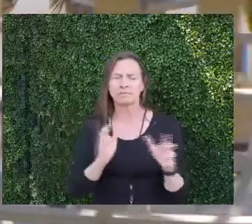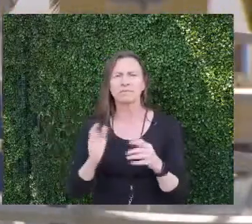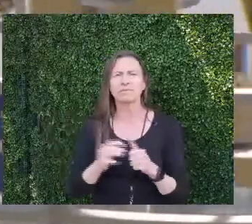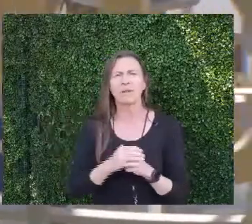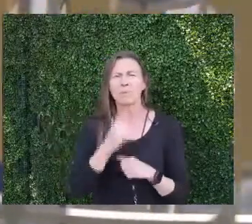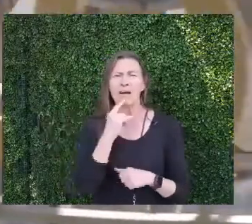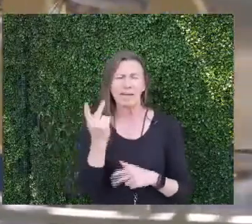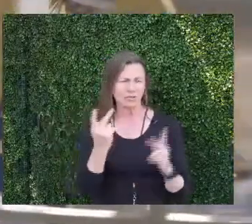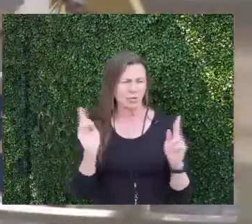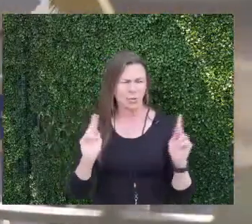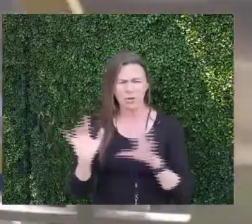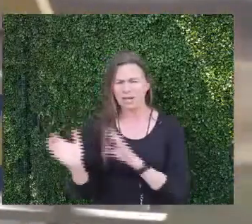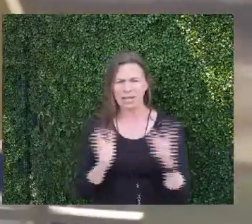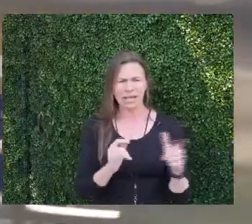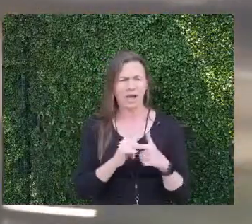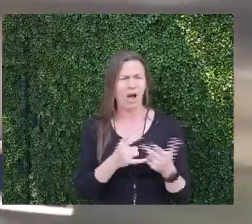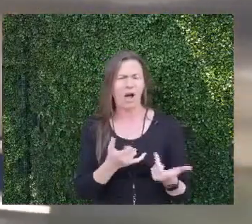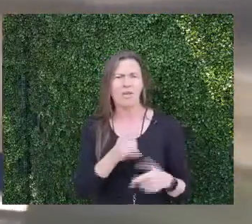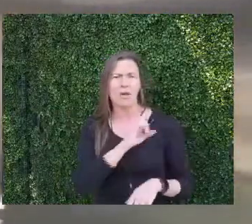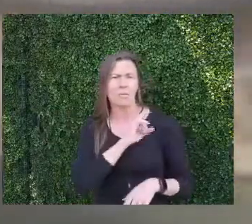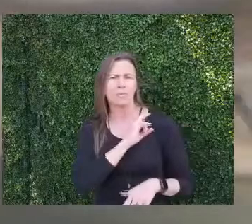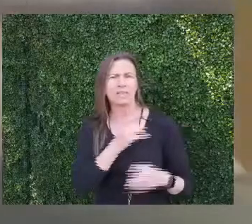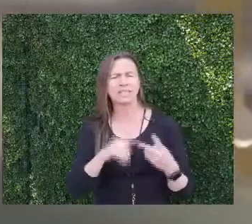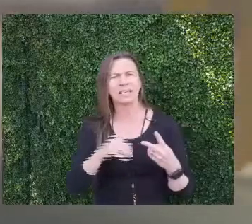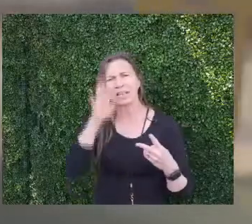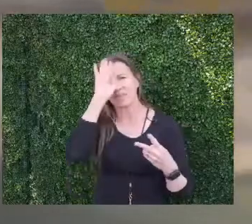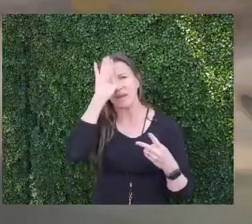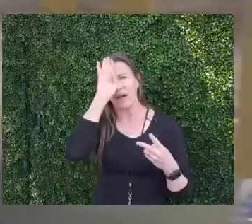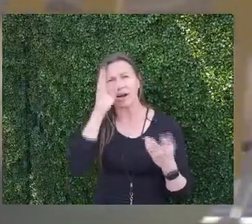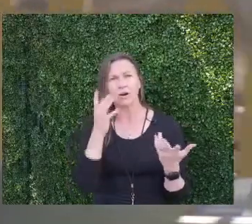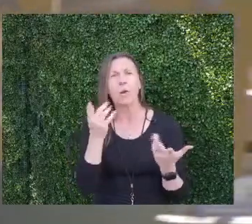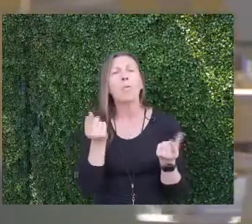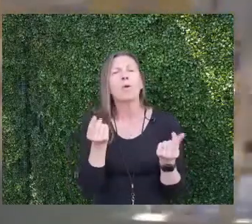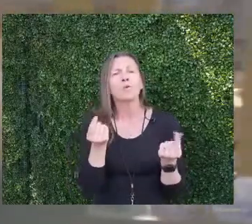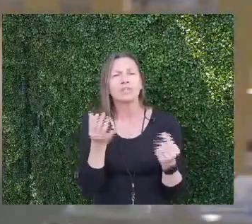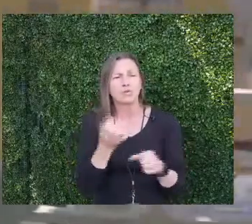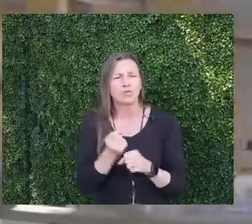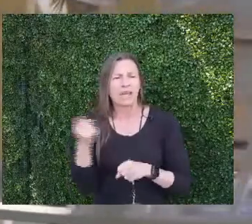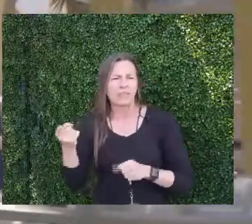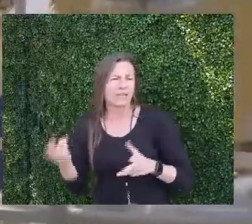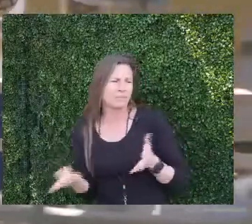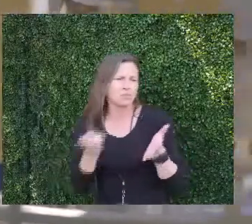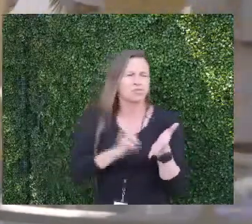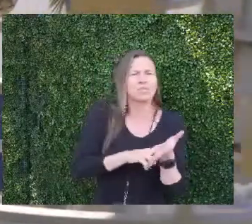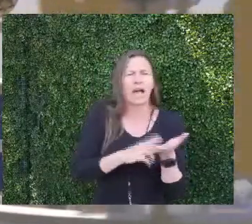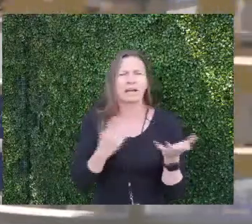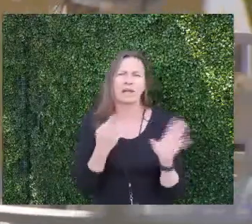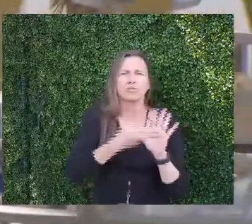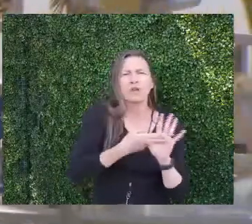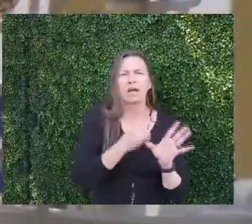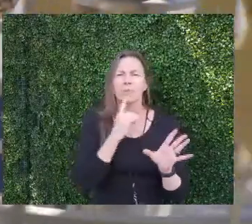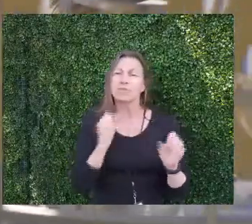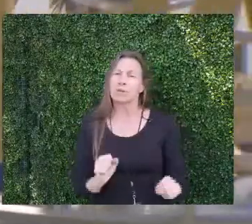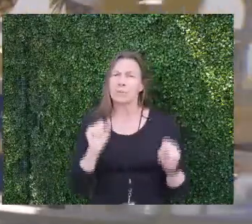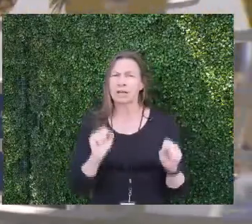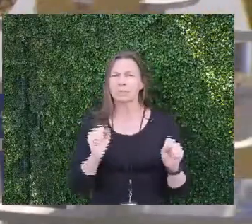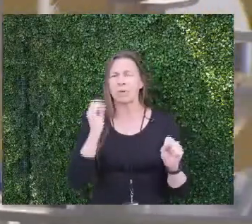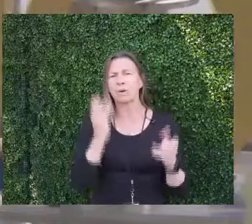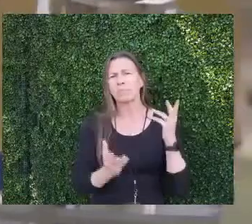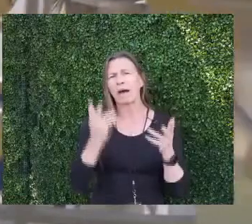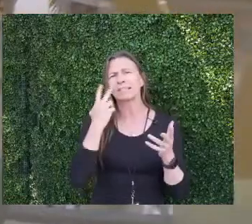fire departments and police departments. What can we do to get them to sign on, and is there a possibility that we might see a